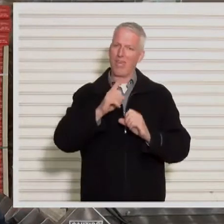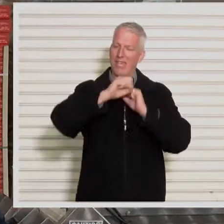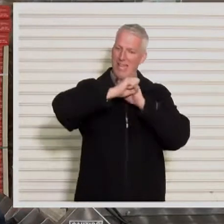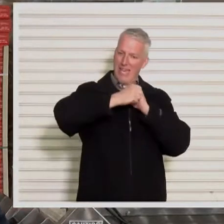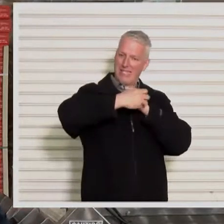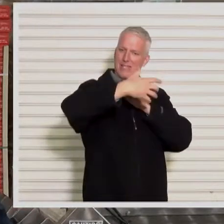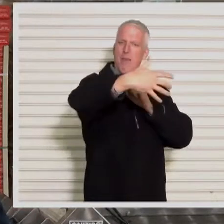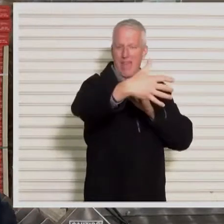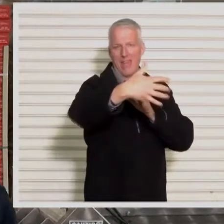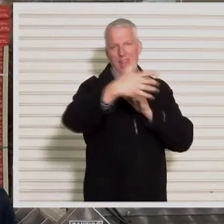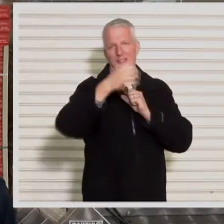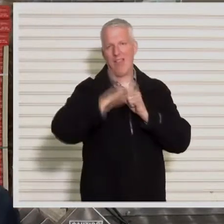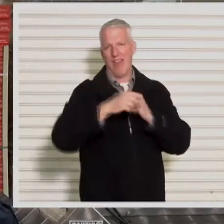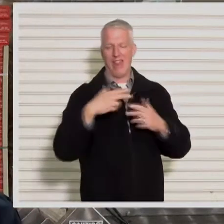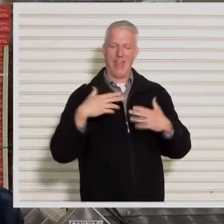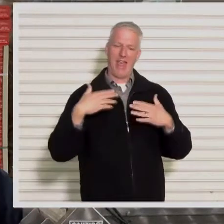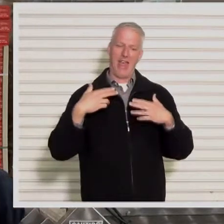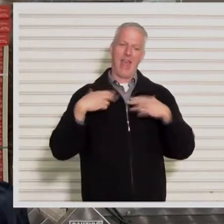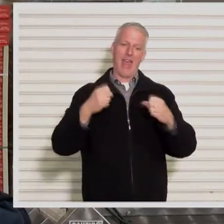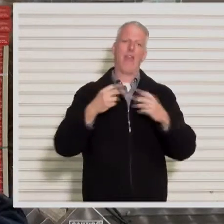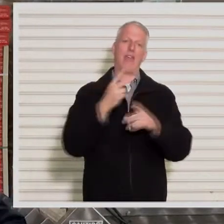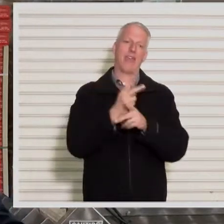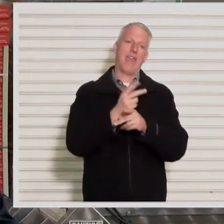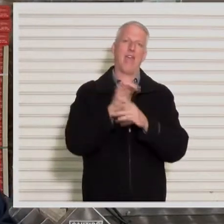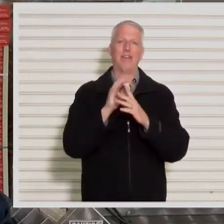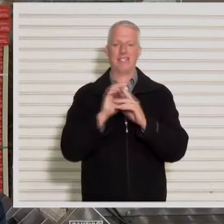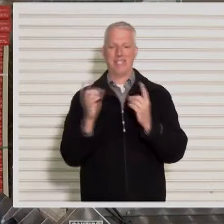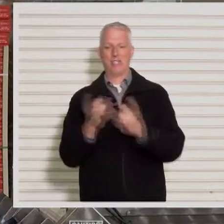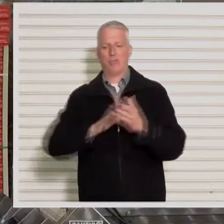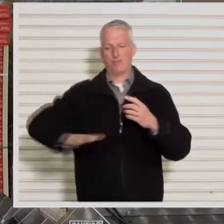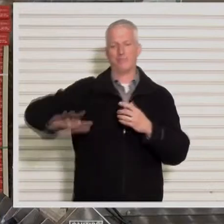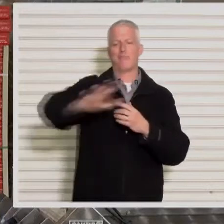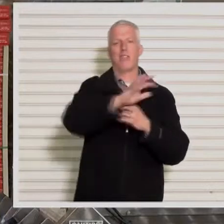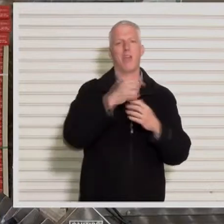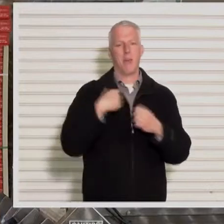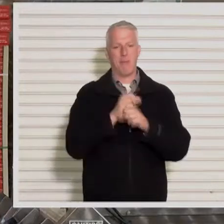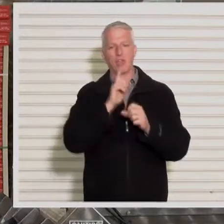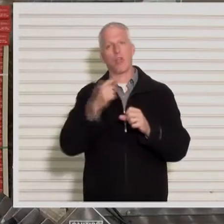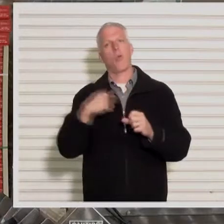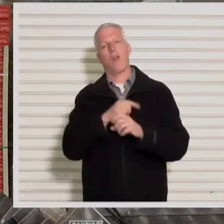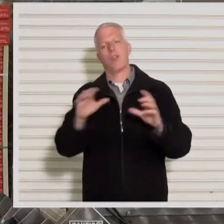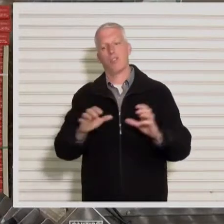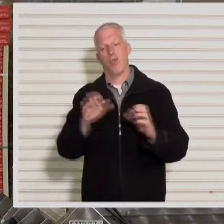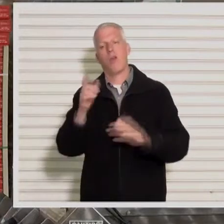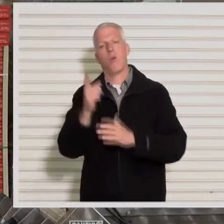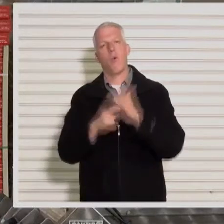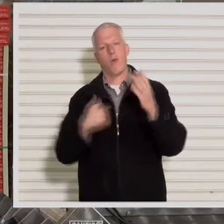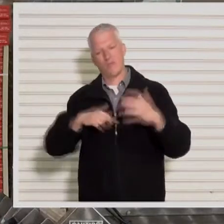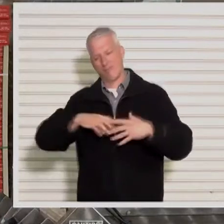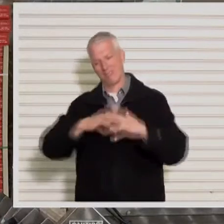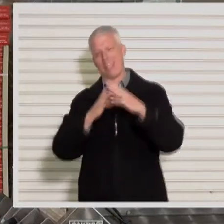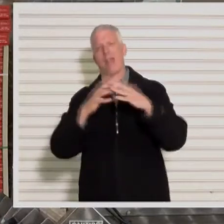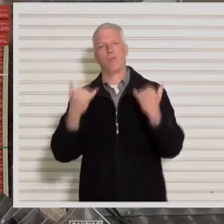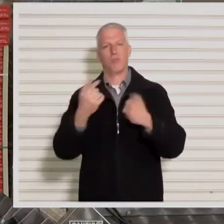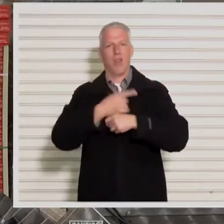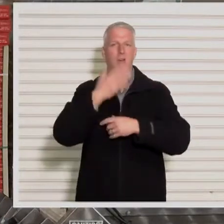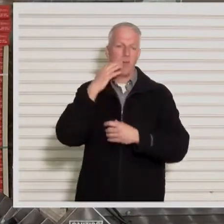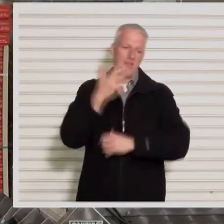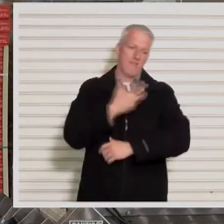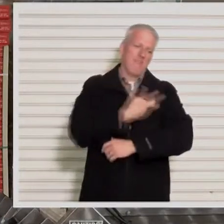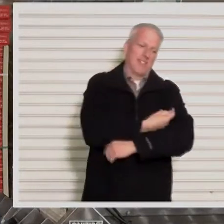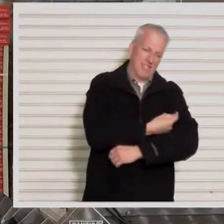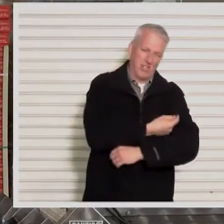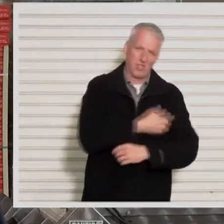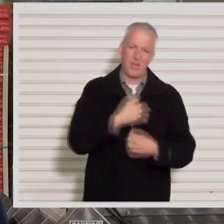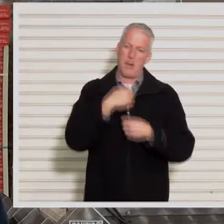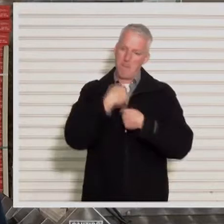district to ensure that today they could do the work that they're doing today. And if there's anything that we should be proud of was that effort that's